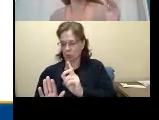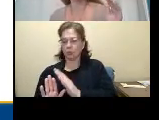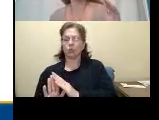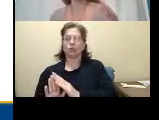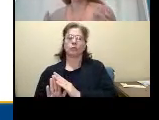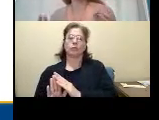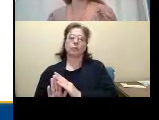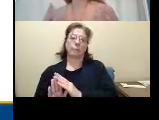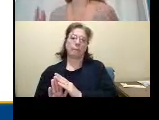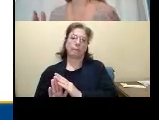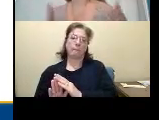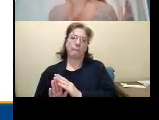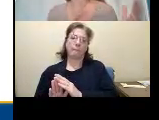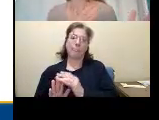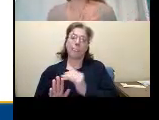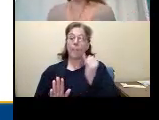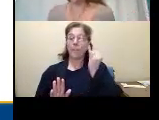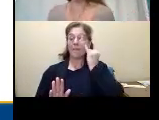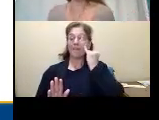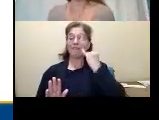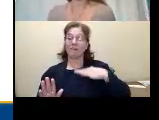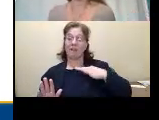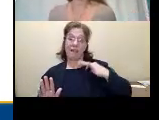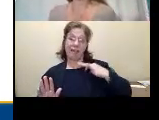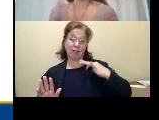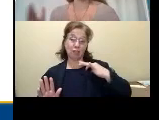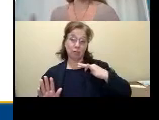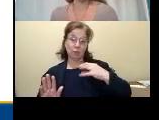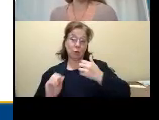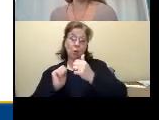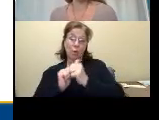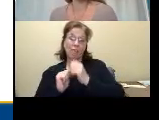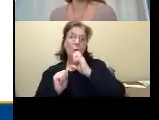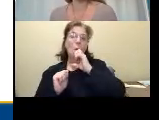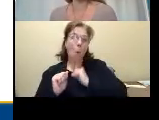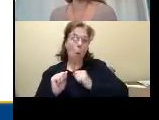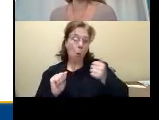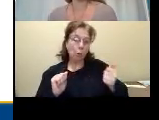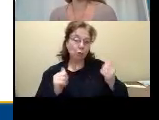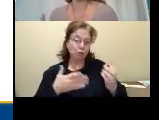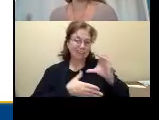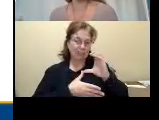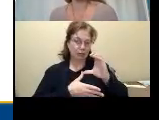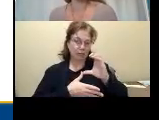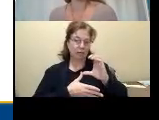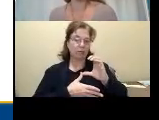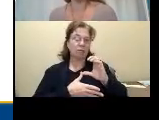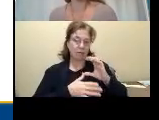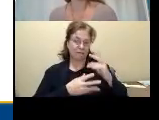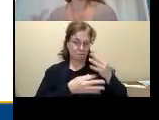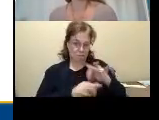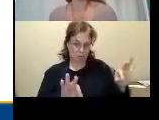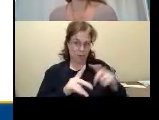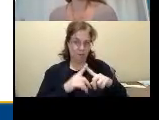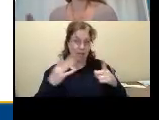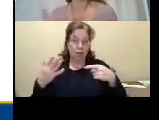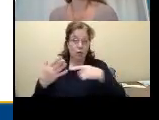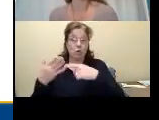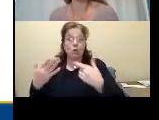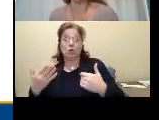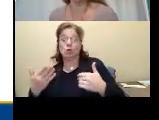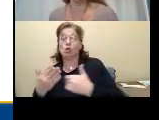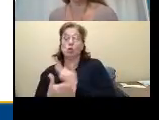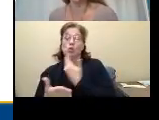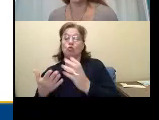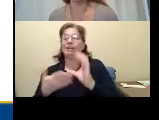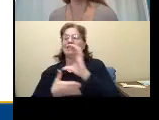you're eligible under the old recommendations, but not yet for anything else. So they still are covered, just